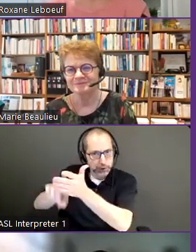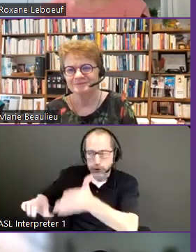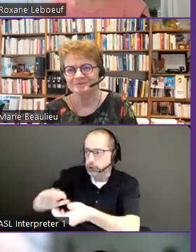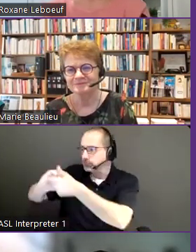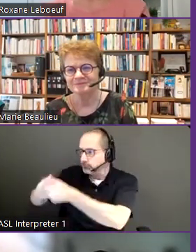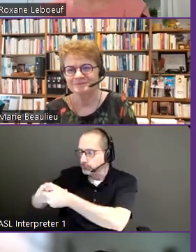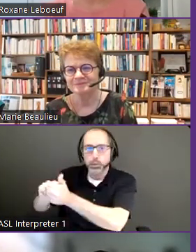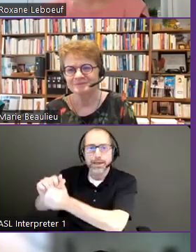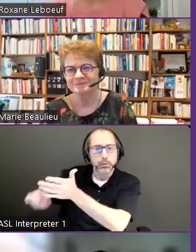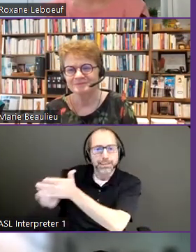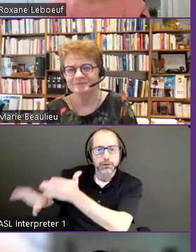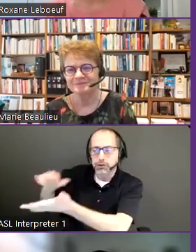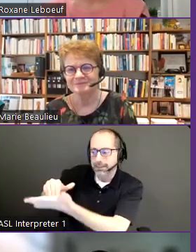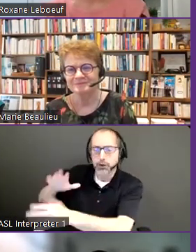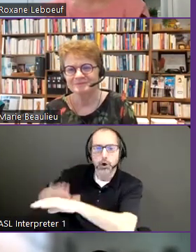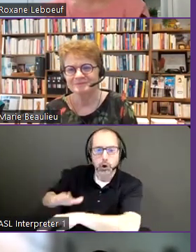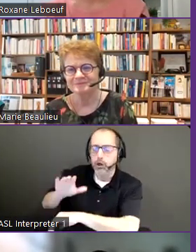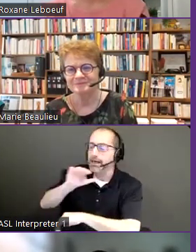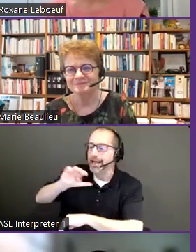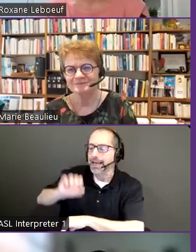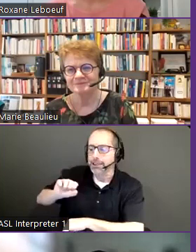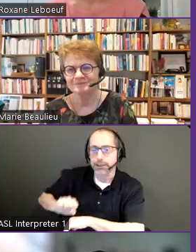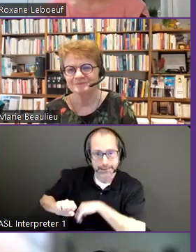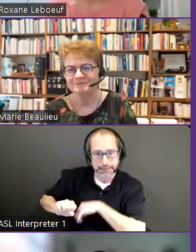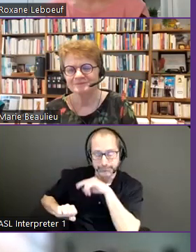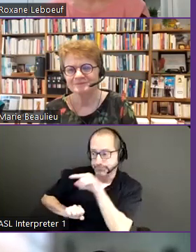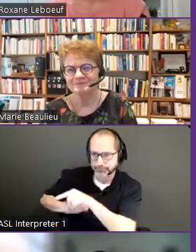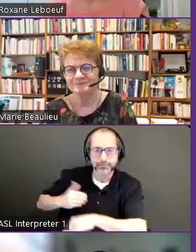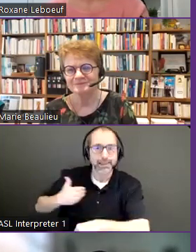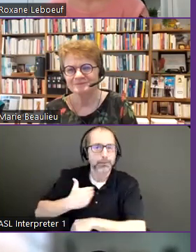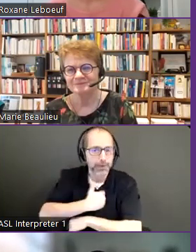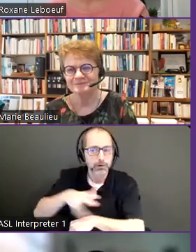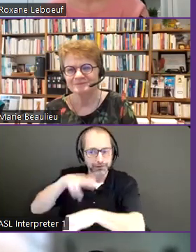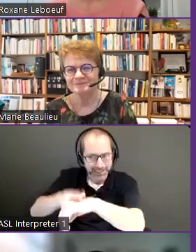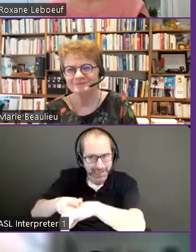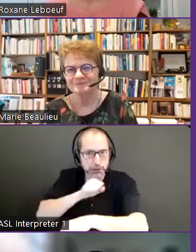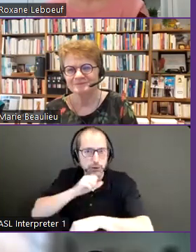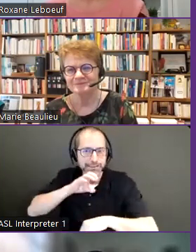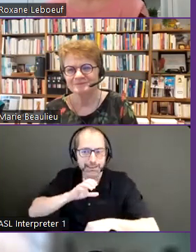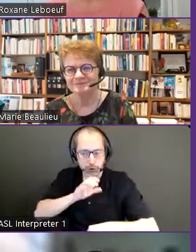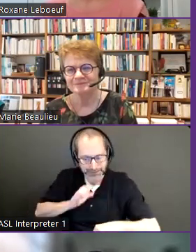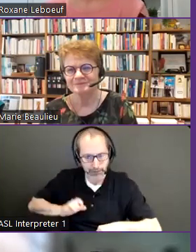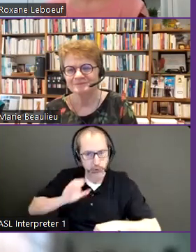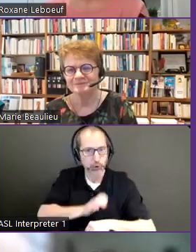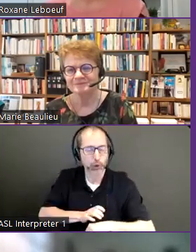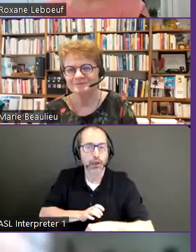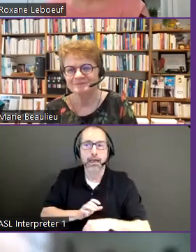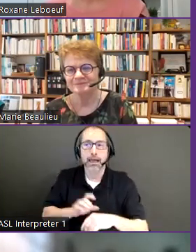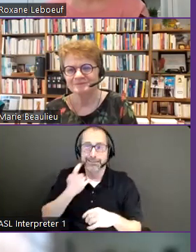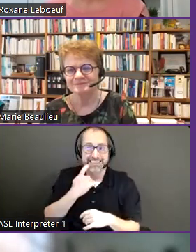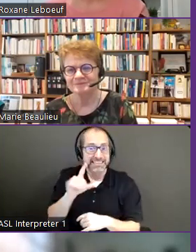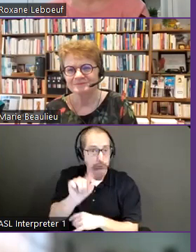Centre on Aging. She's a member of the National Seniors Council, and in